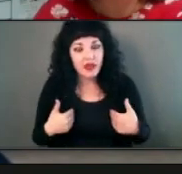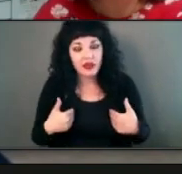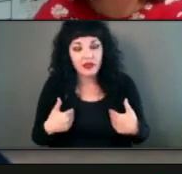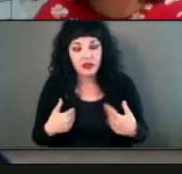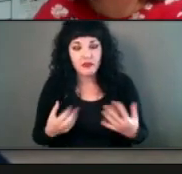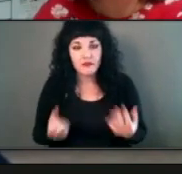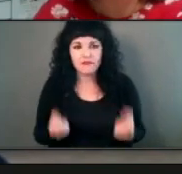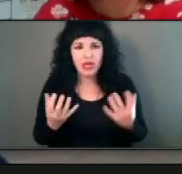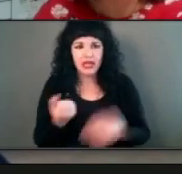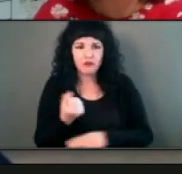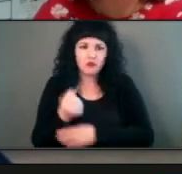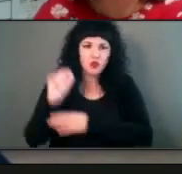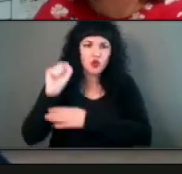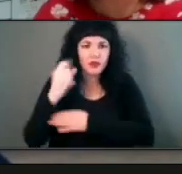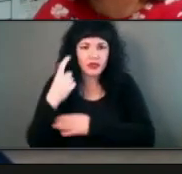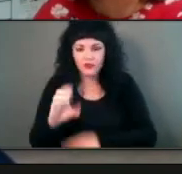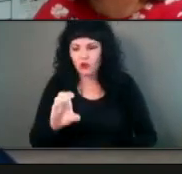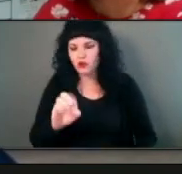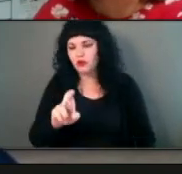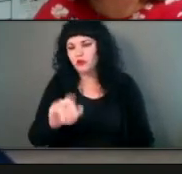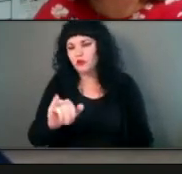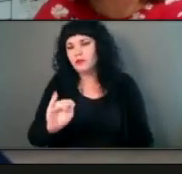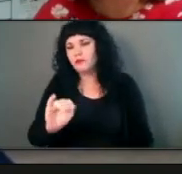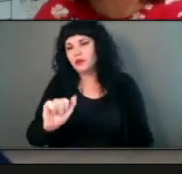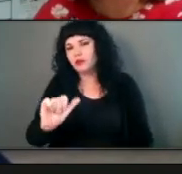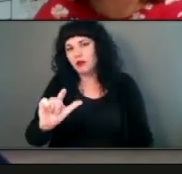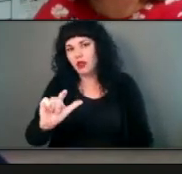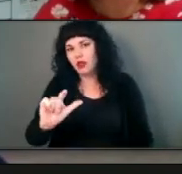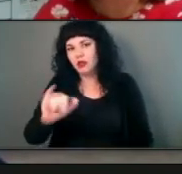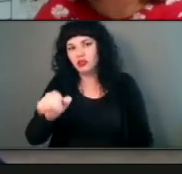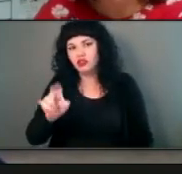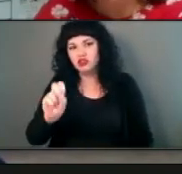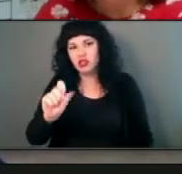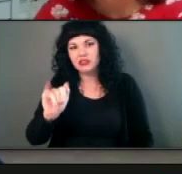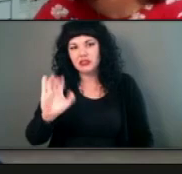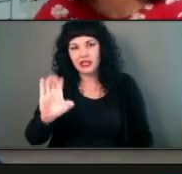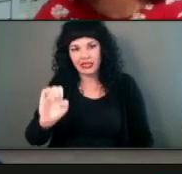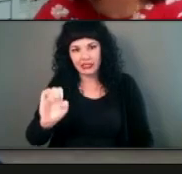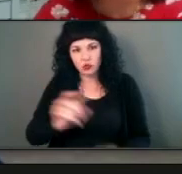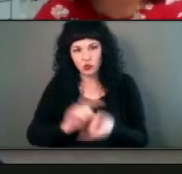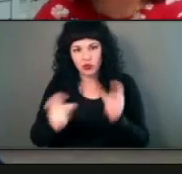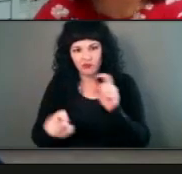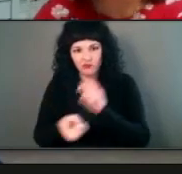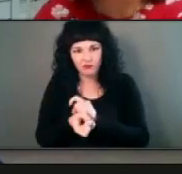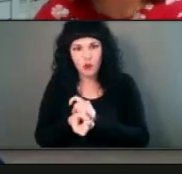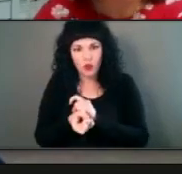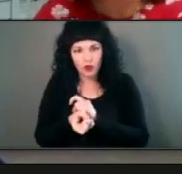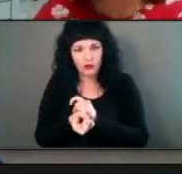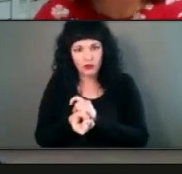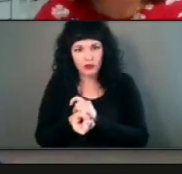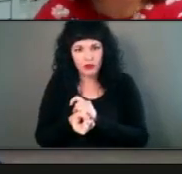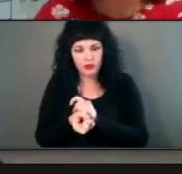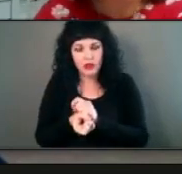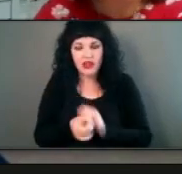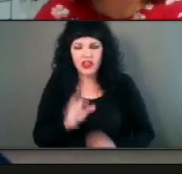caused more people to start thinking about the number of African Americans who are locked up in our prison system, right? Well, a